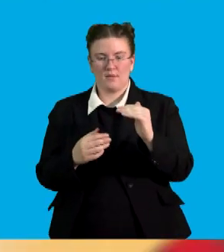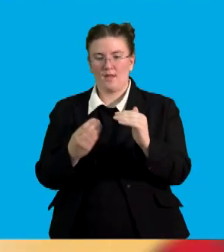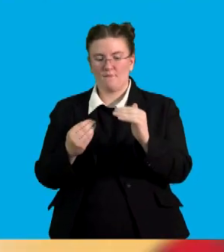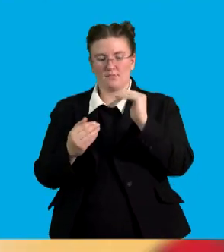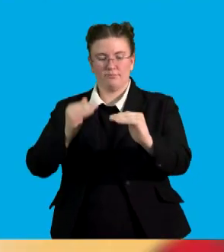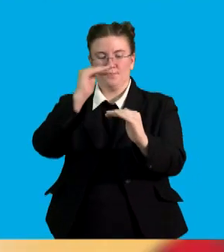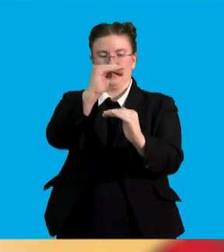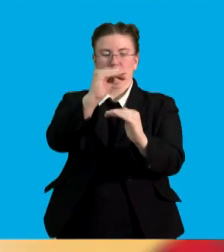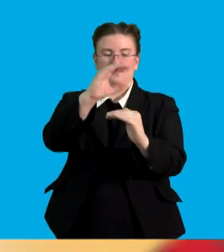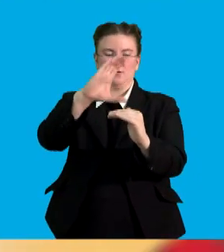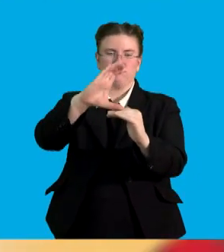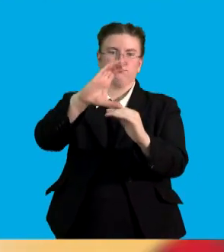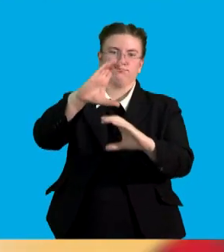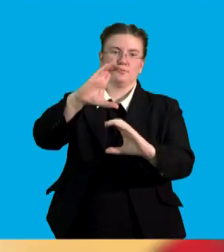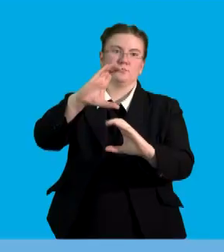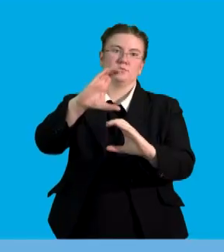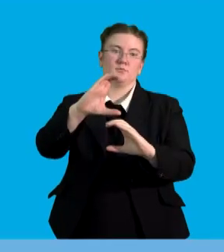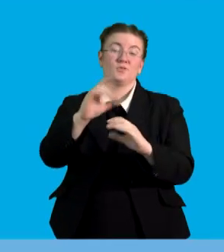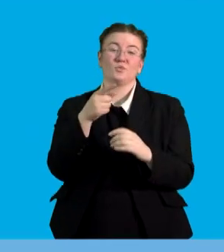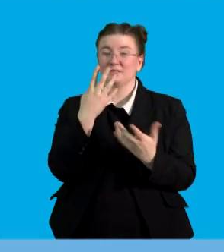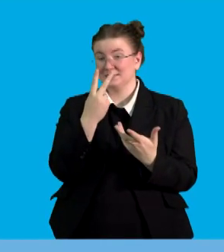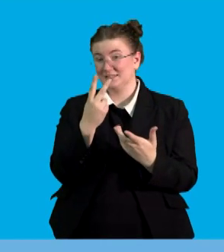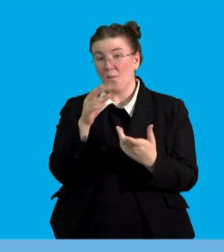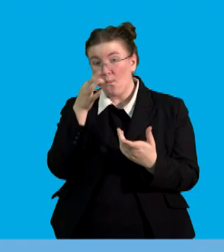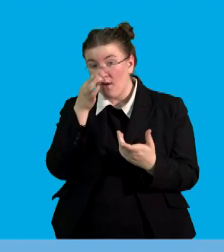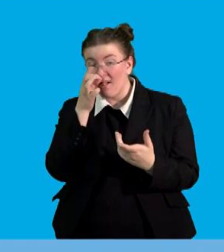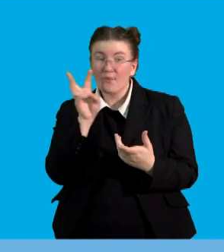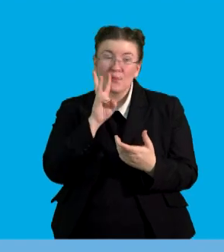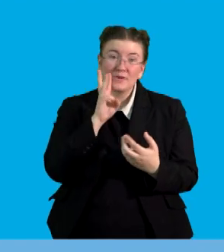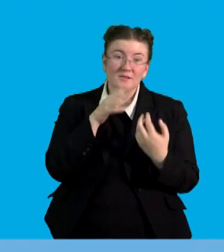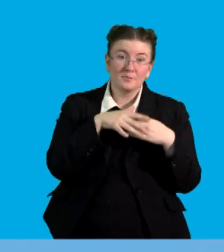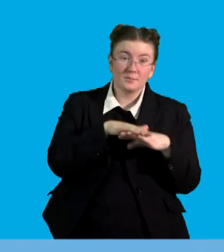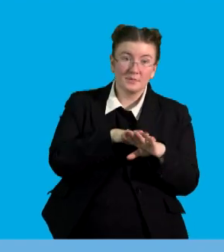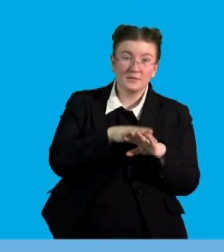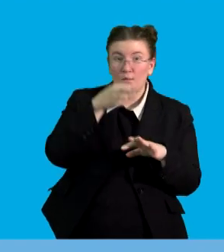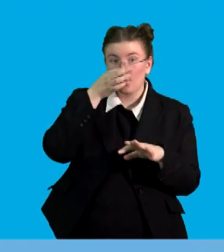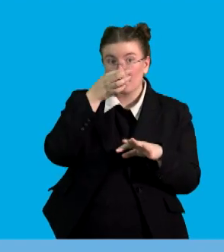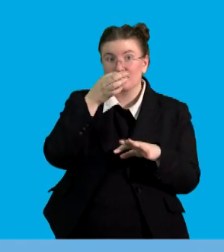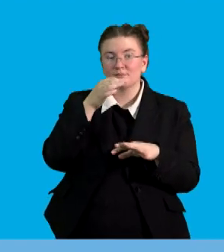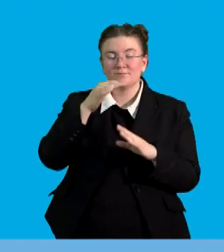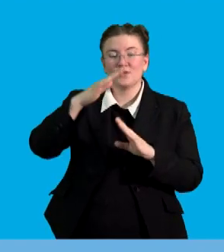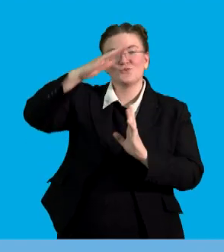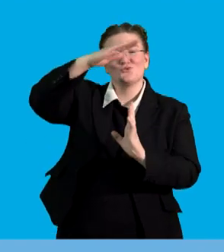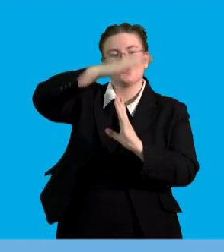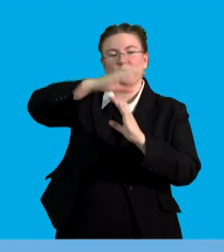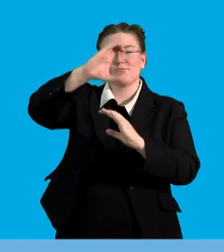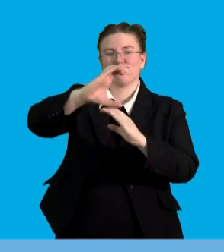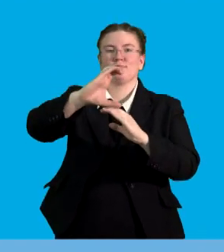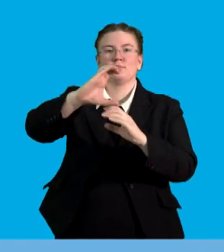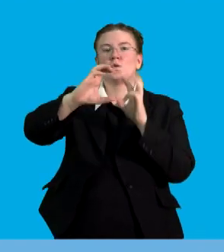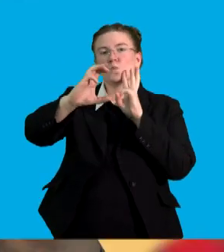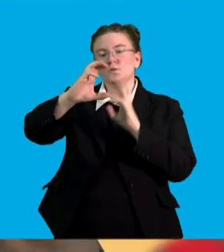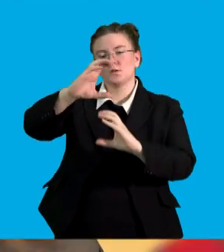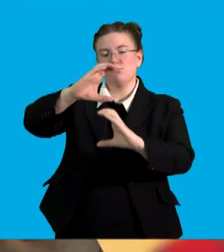on top and the other one at the bottom. You've probably seen that when you're mixing oil and water, the oil sits on top and then the water sits at the